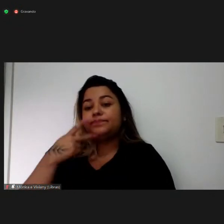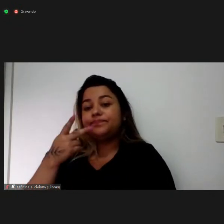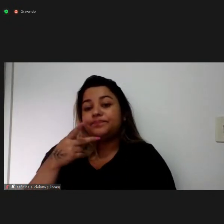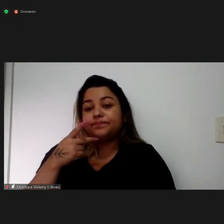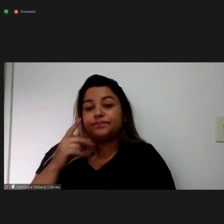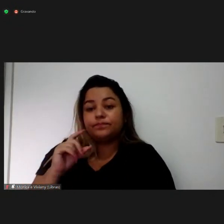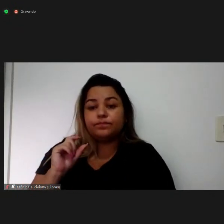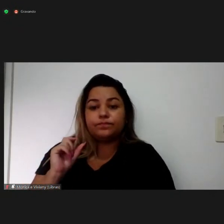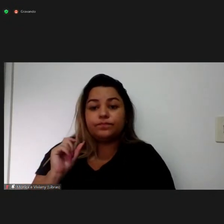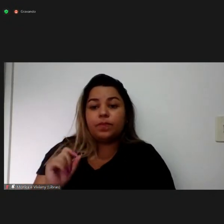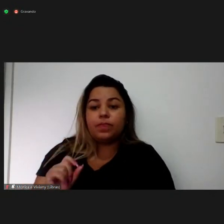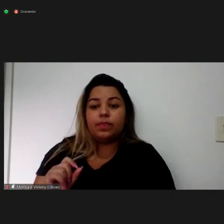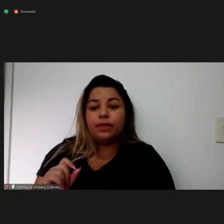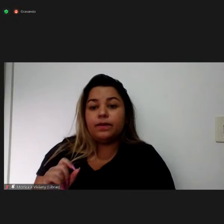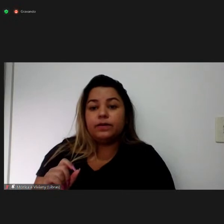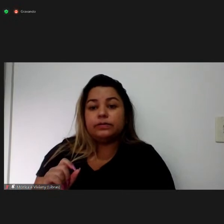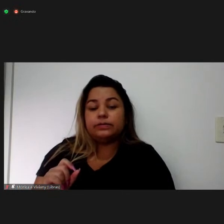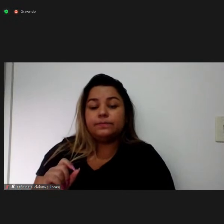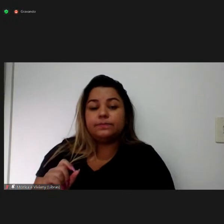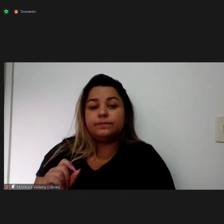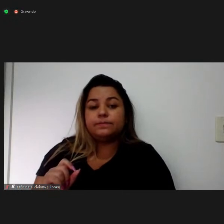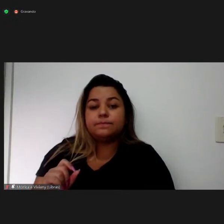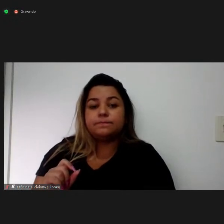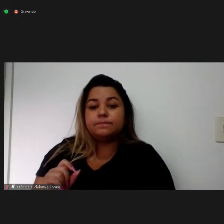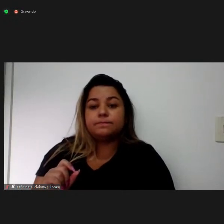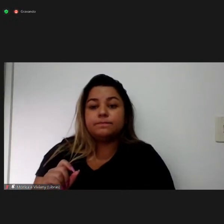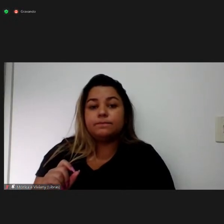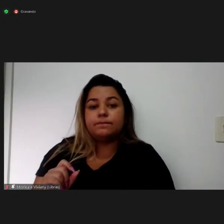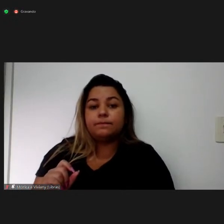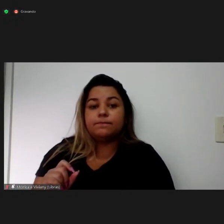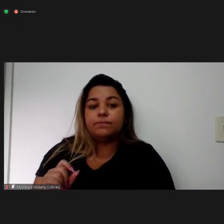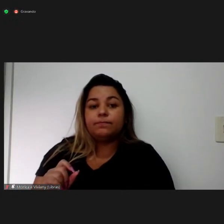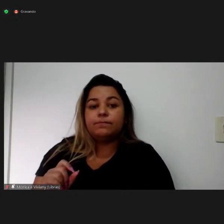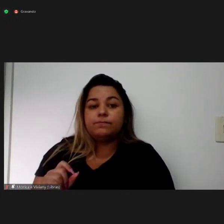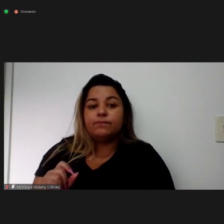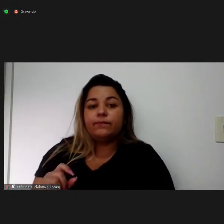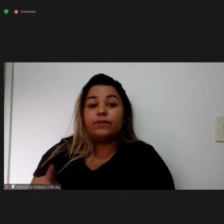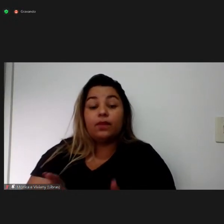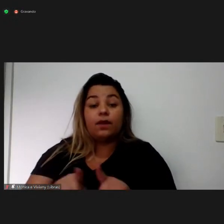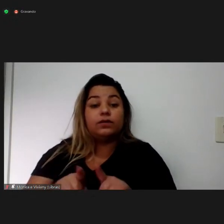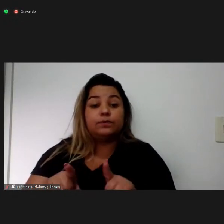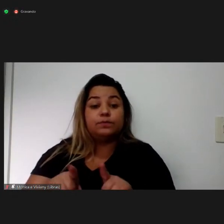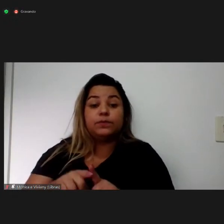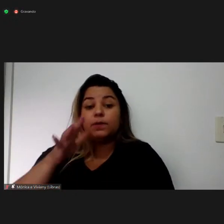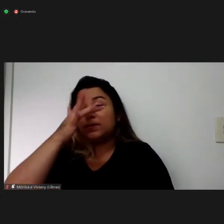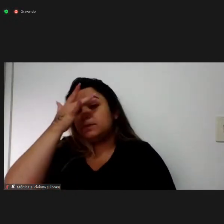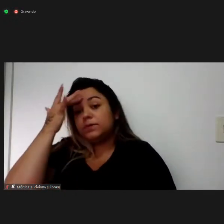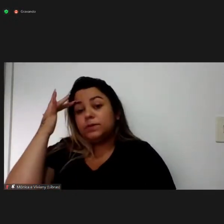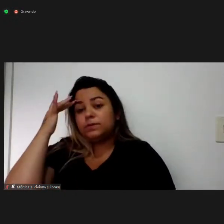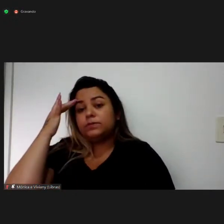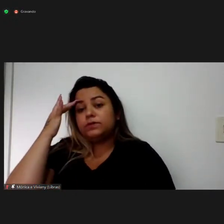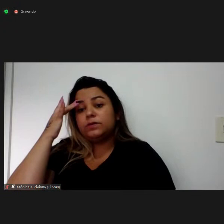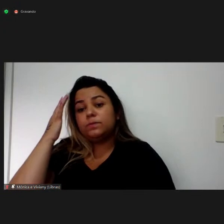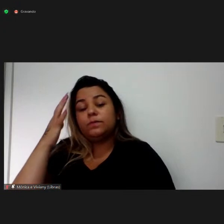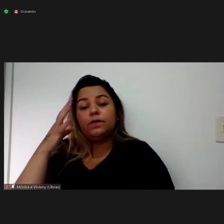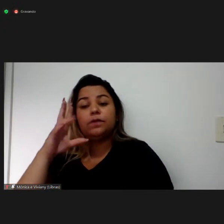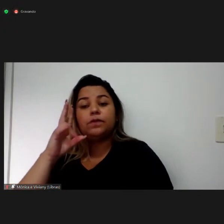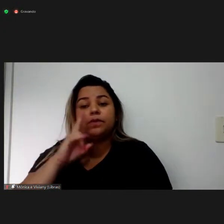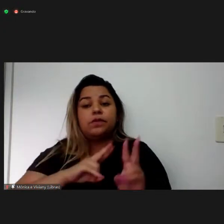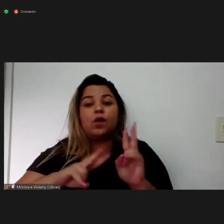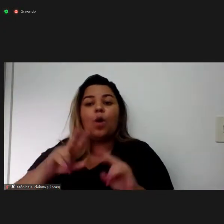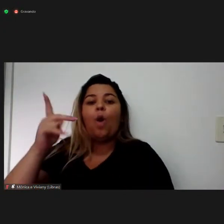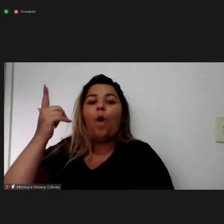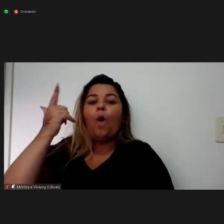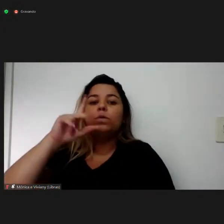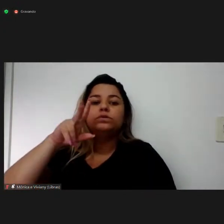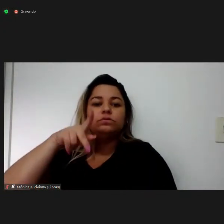before beginning my speech, to say mainly about the people who are watching us